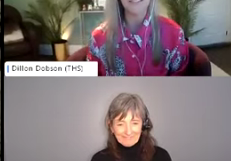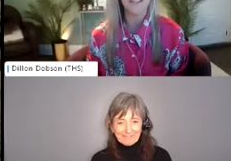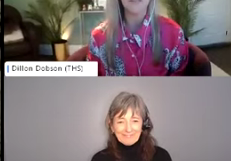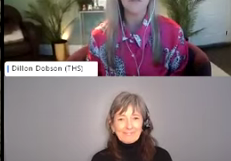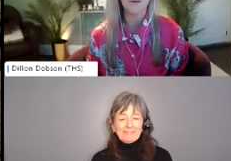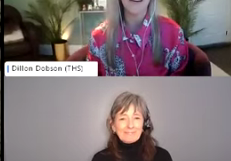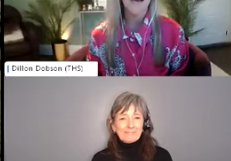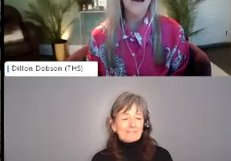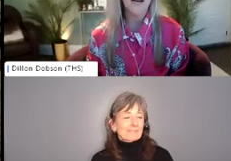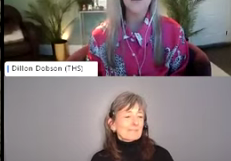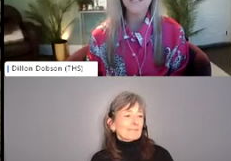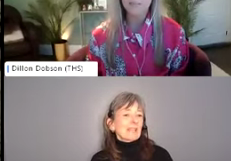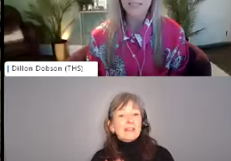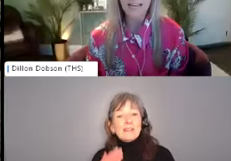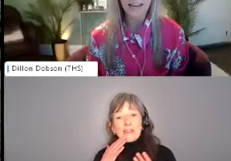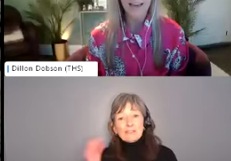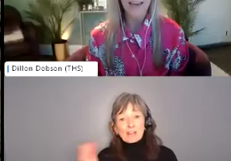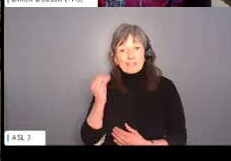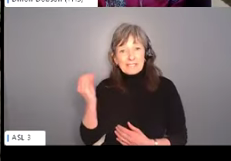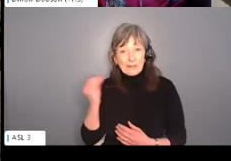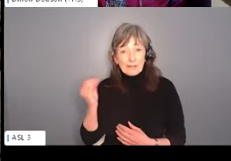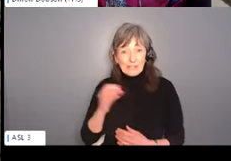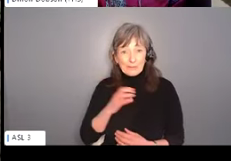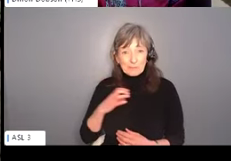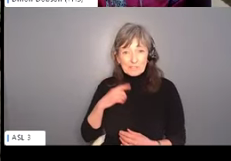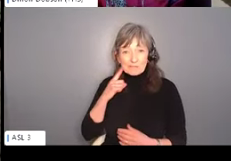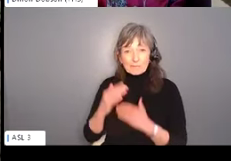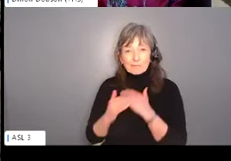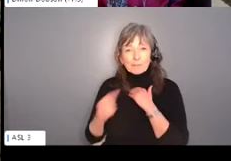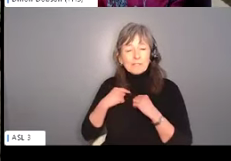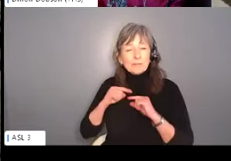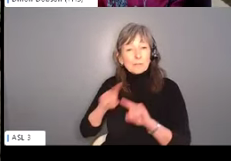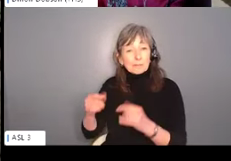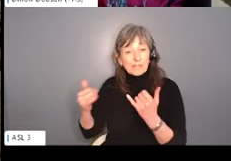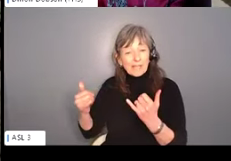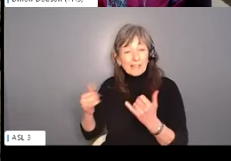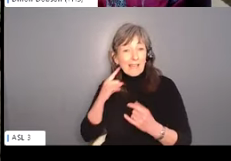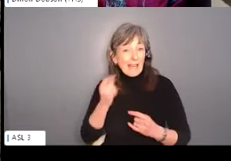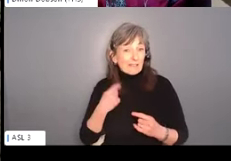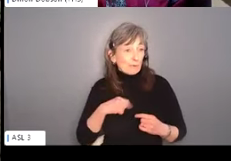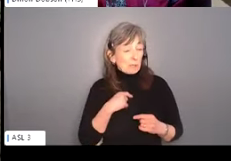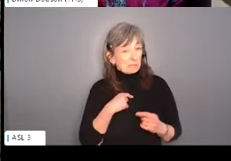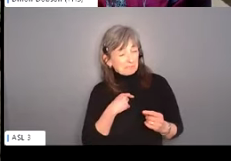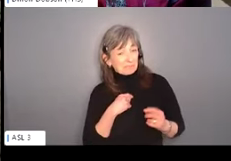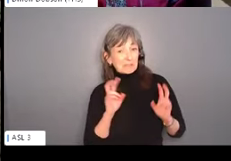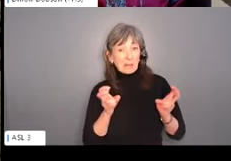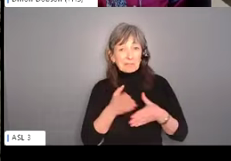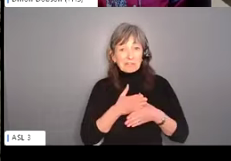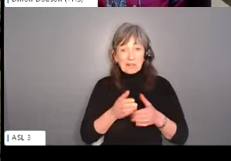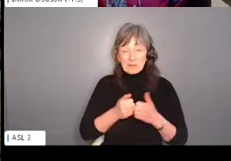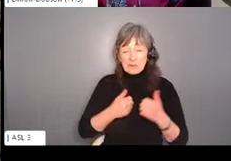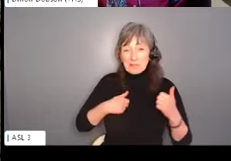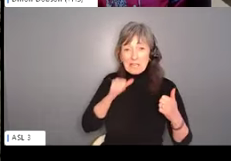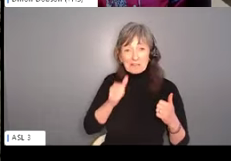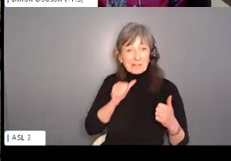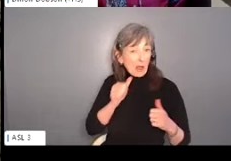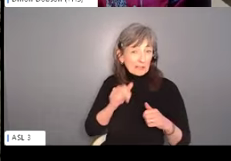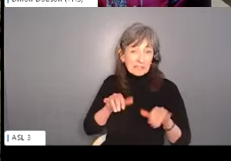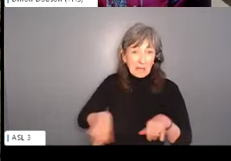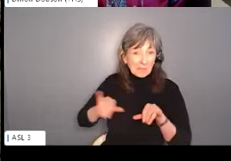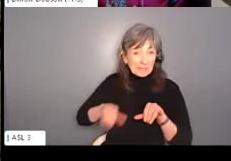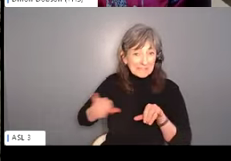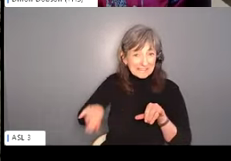Prevention Ontario, for hosting me today and for sharing on perhaps a less traditional topic. So grateful for this opportunity. And my